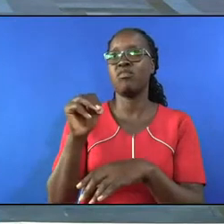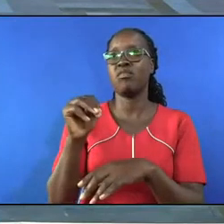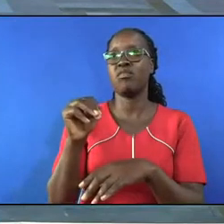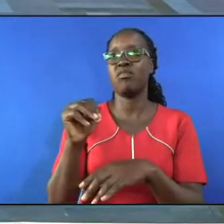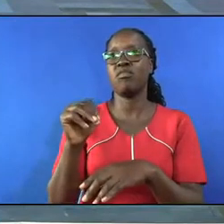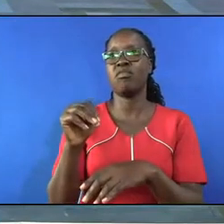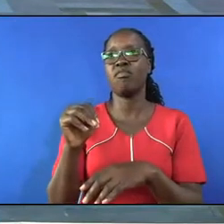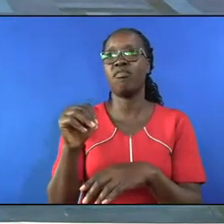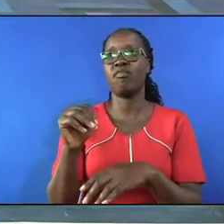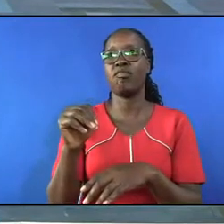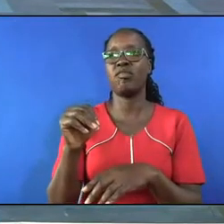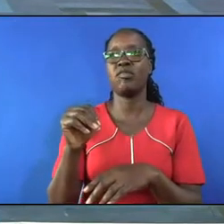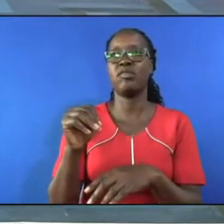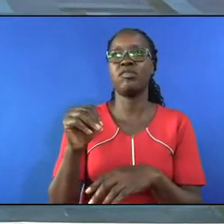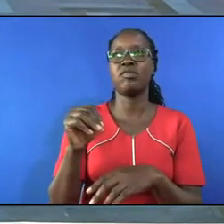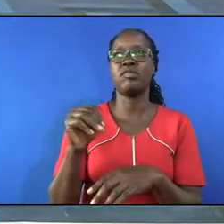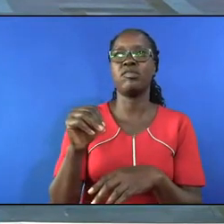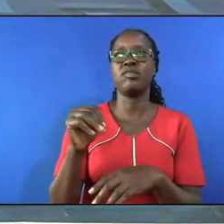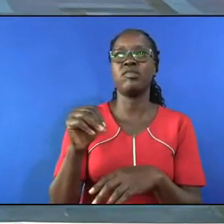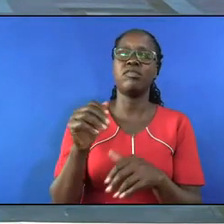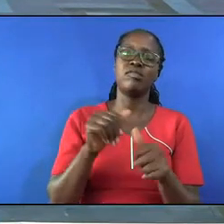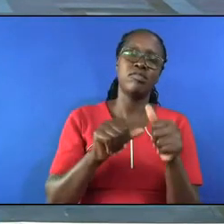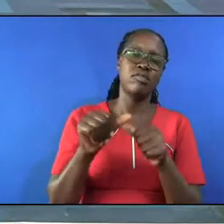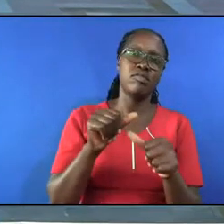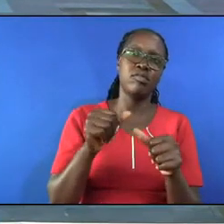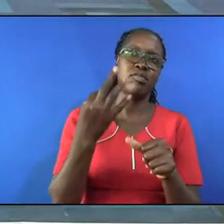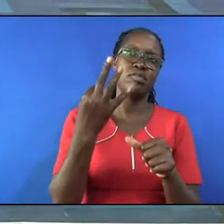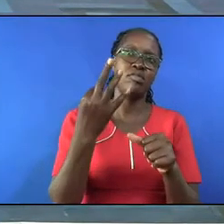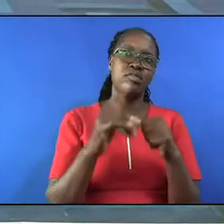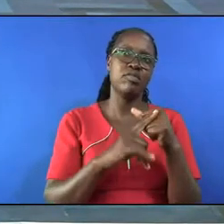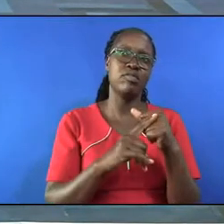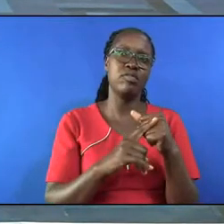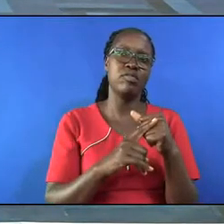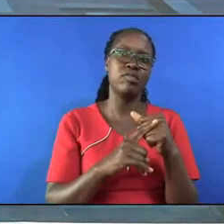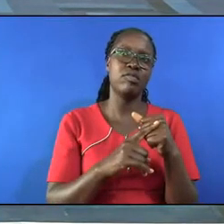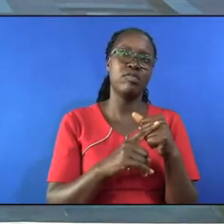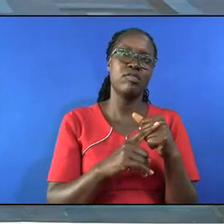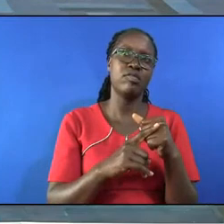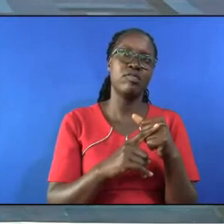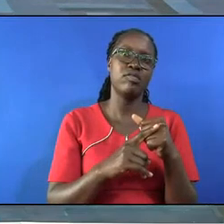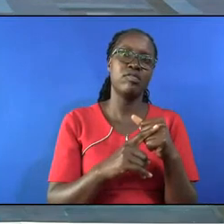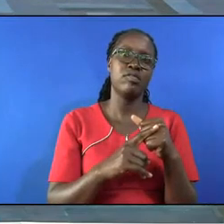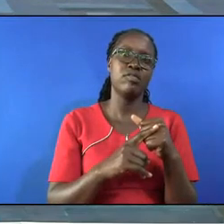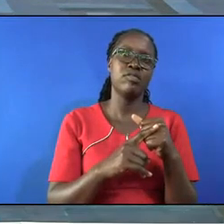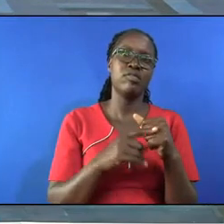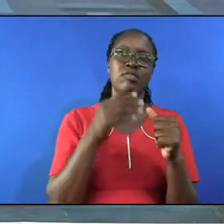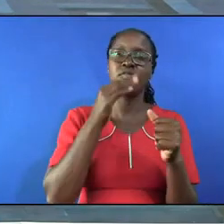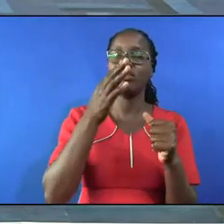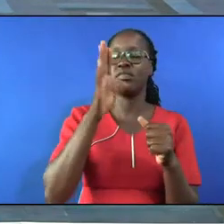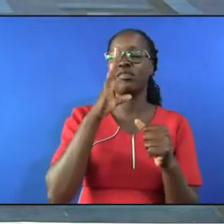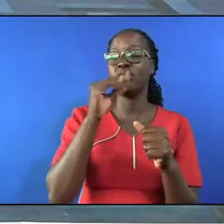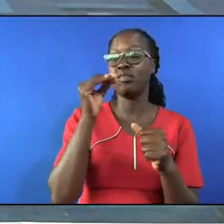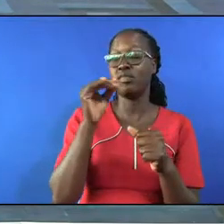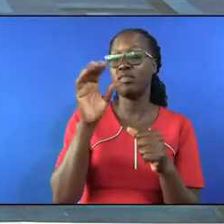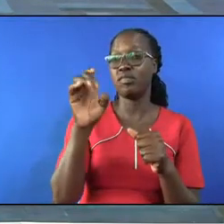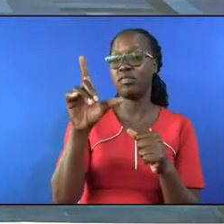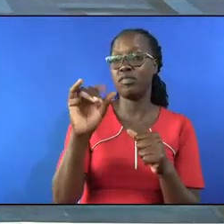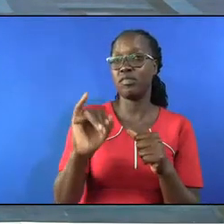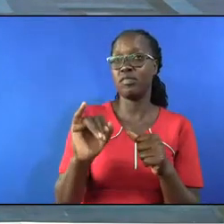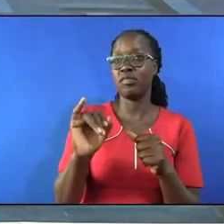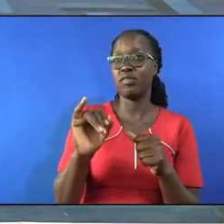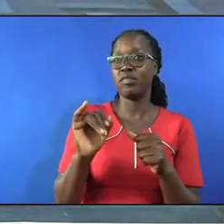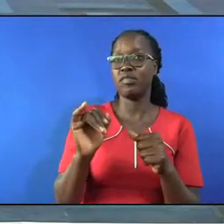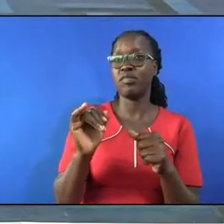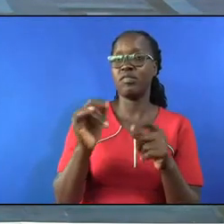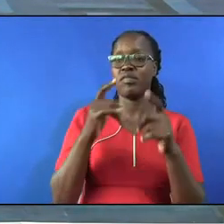verse 27 to around to 36. And the man of God spoke to Eli about the evils of